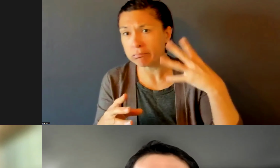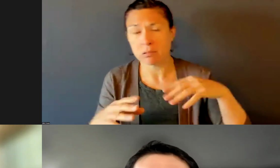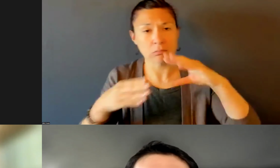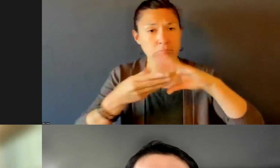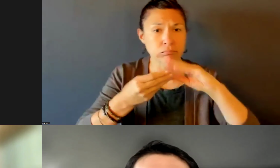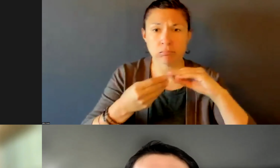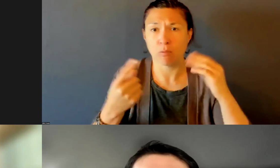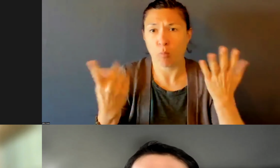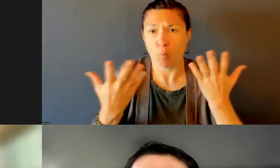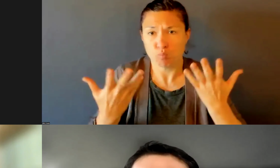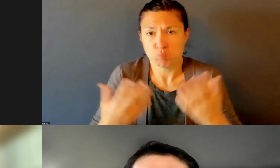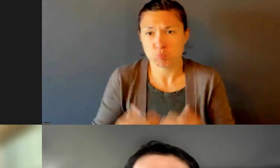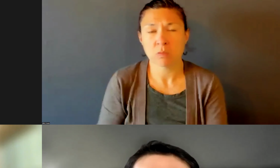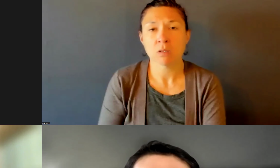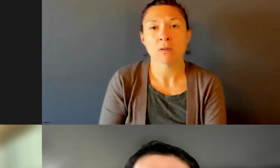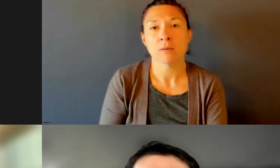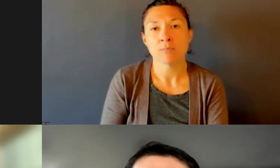Just